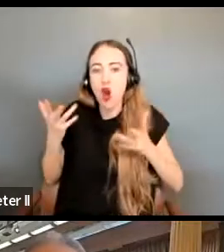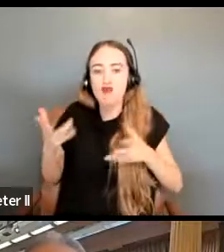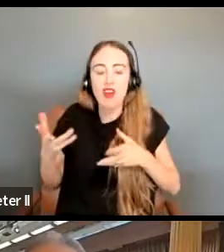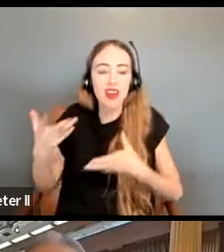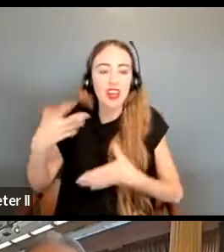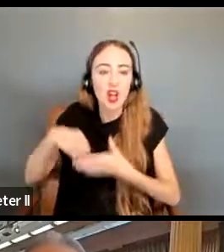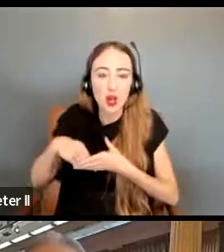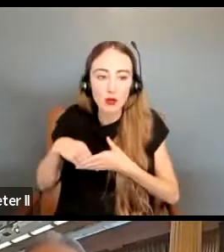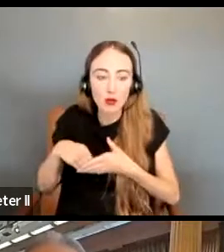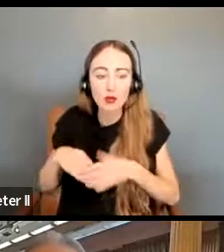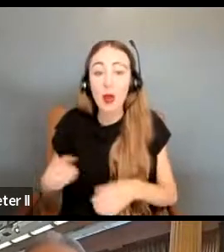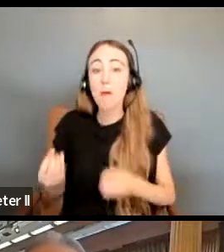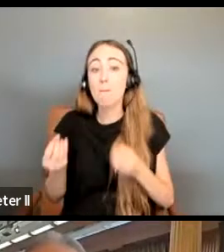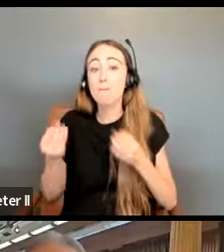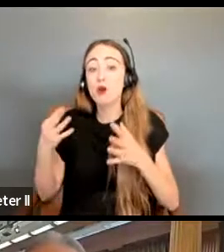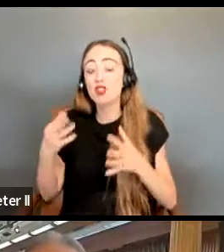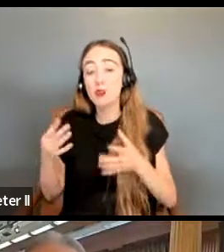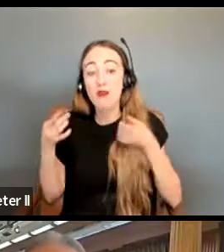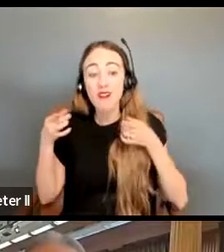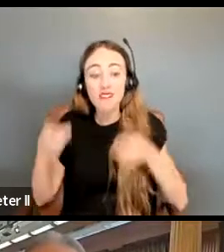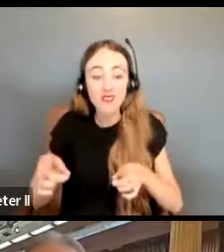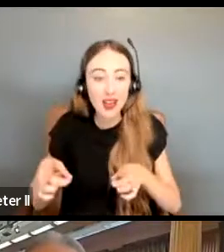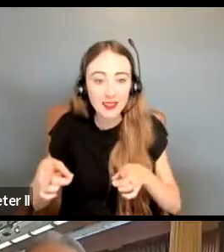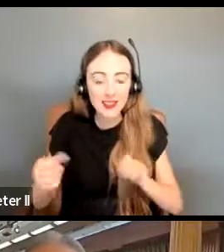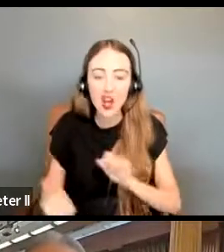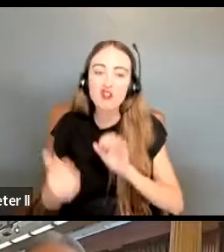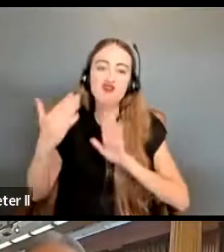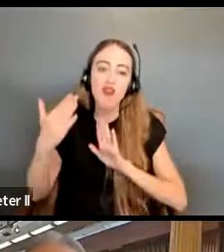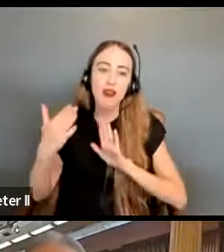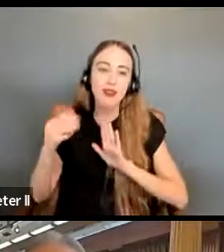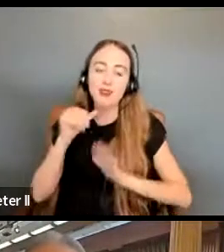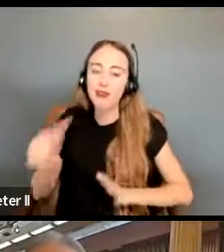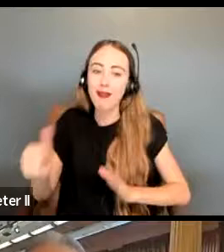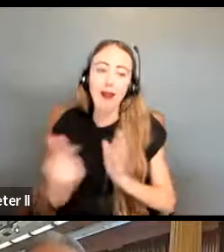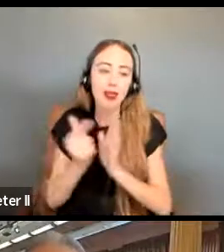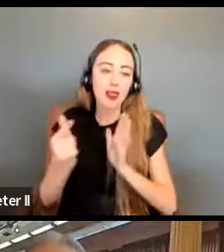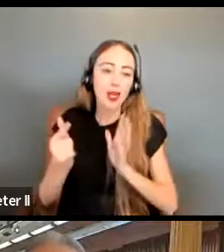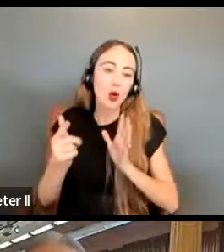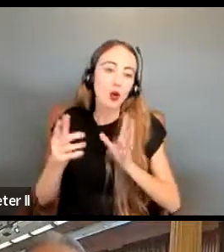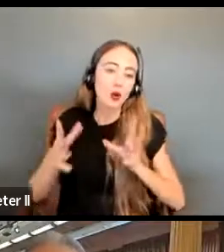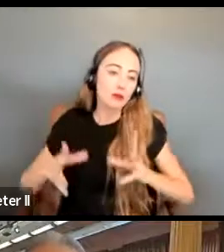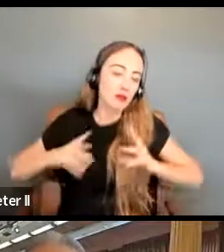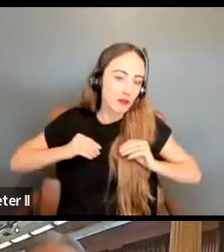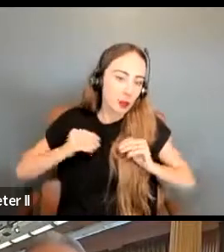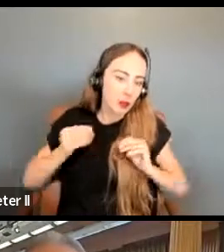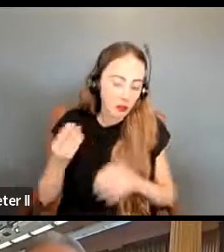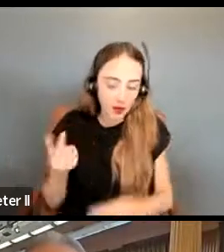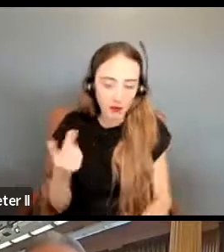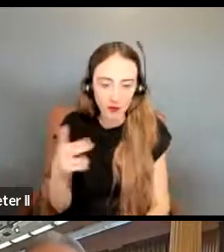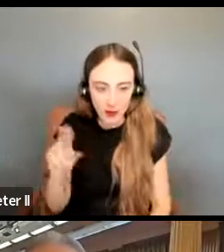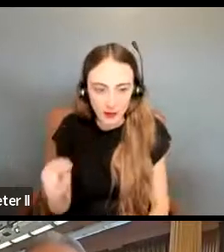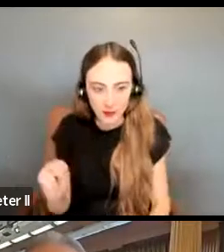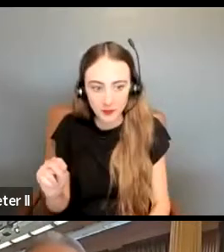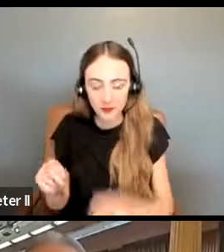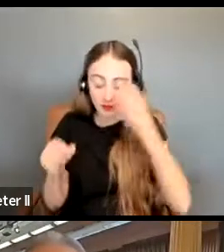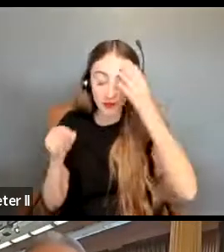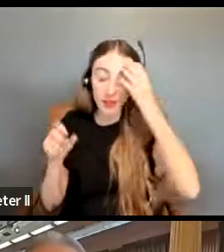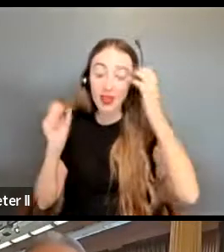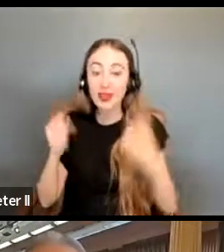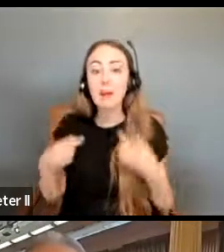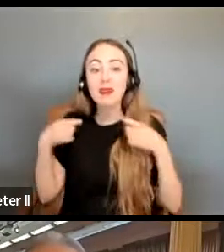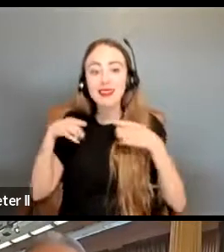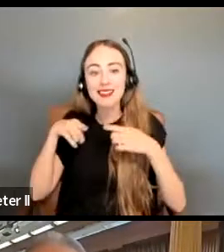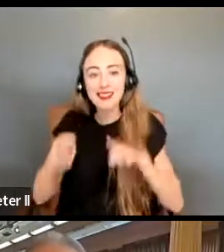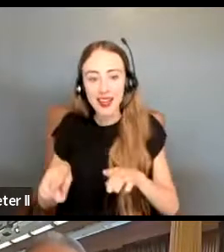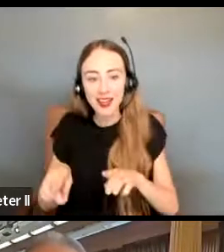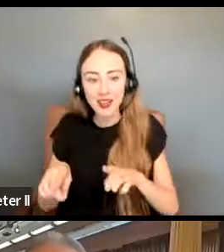how multiple offenses address illegal firearm possession, and that sentences for each of those offenses can be set to run consecutively, so